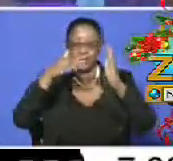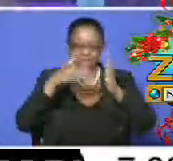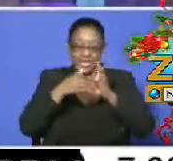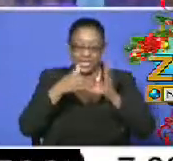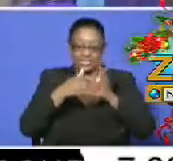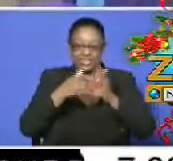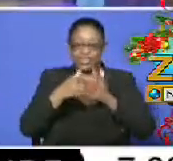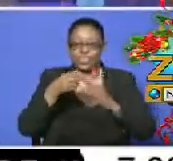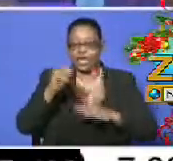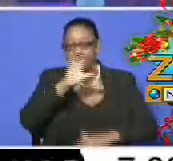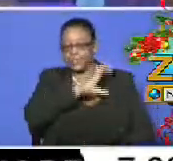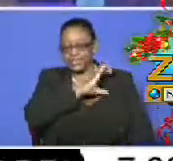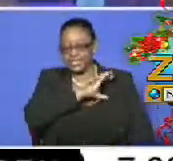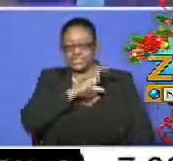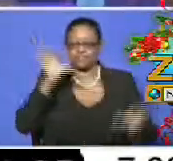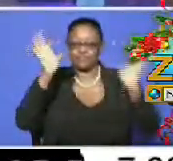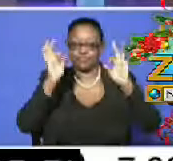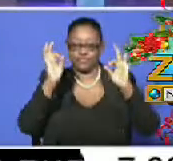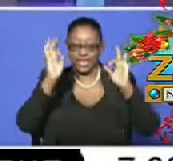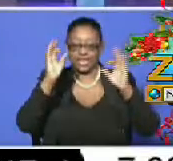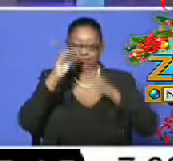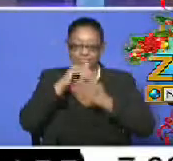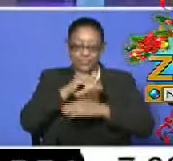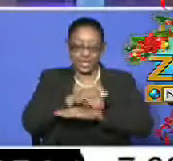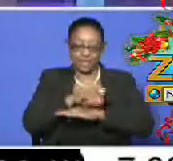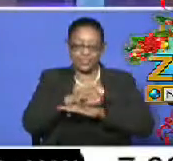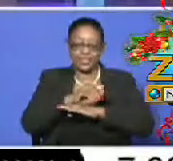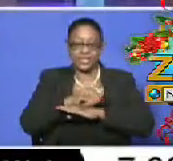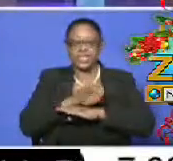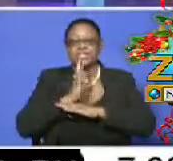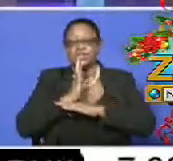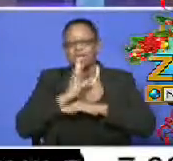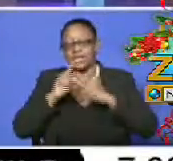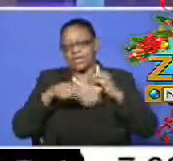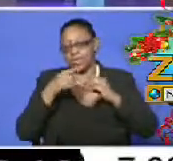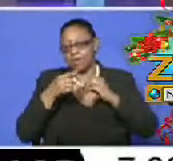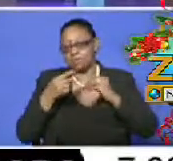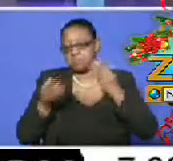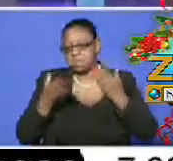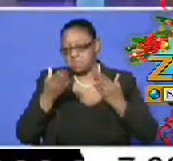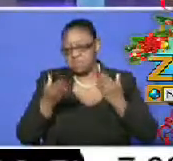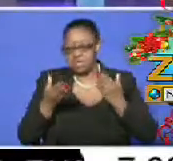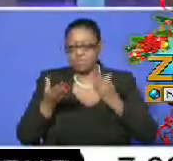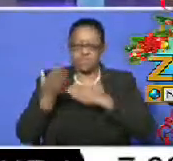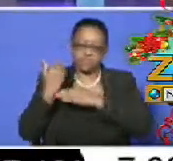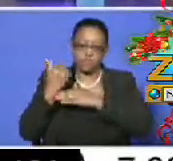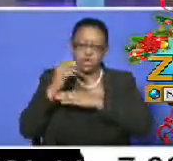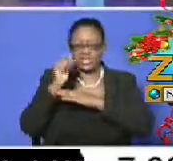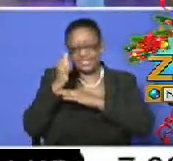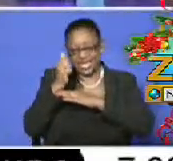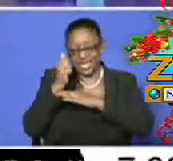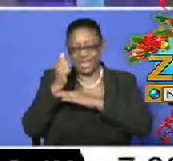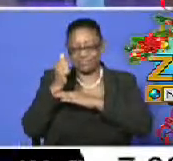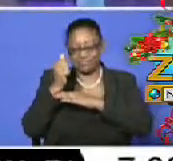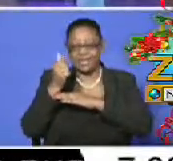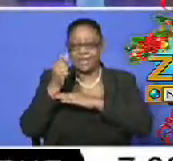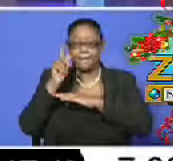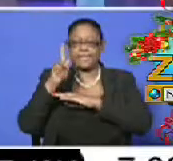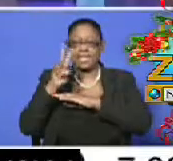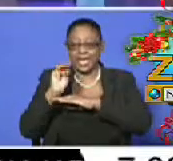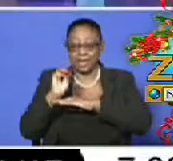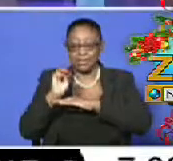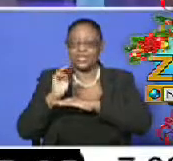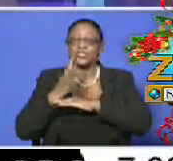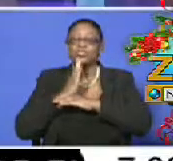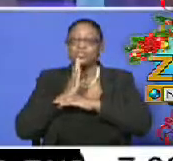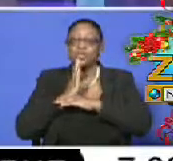with police officers on Friday night. Preliminary reports indicate that shortly before 10 p.m., police responded to the shot spotter